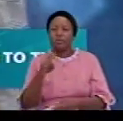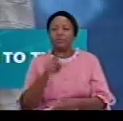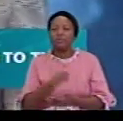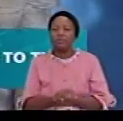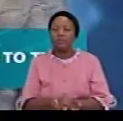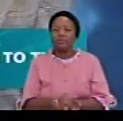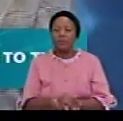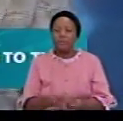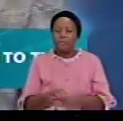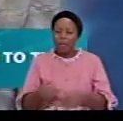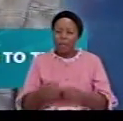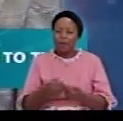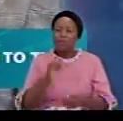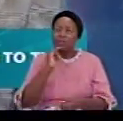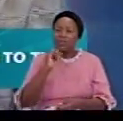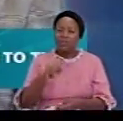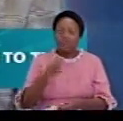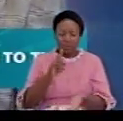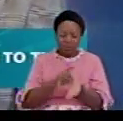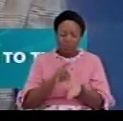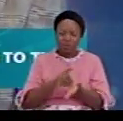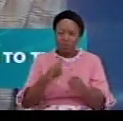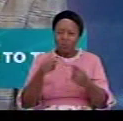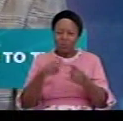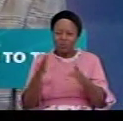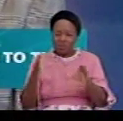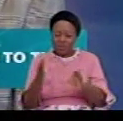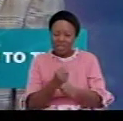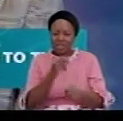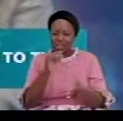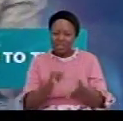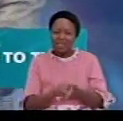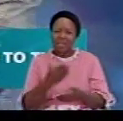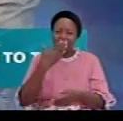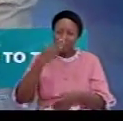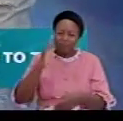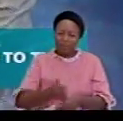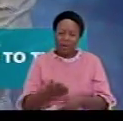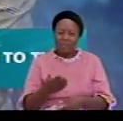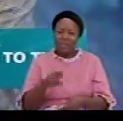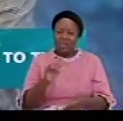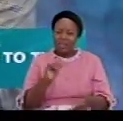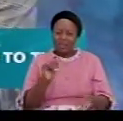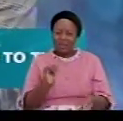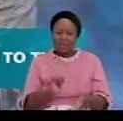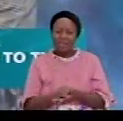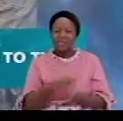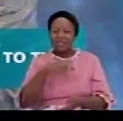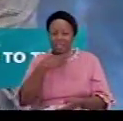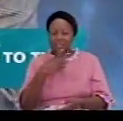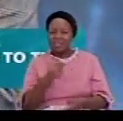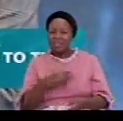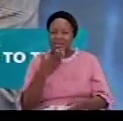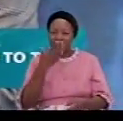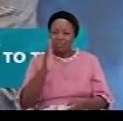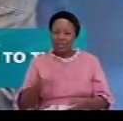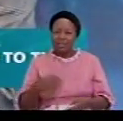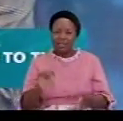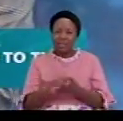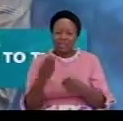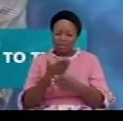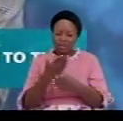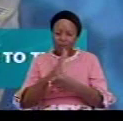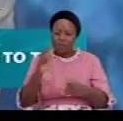Is he going to take that degenerate kind of thing there that is disturbing your